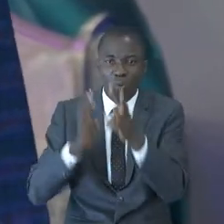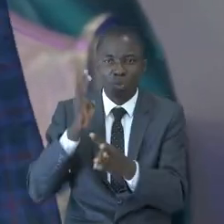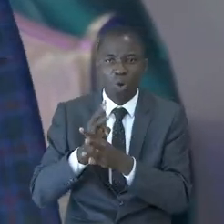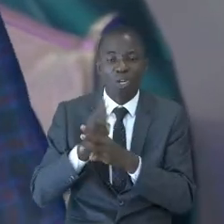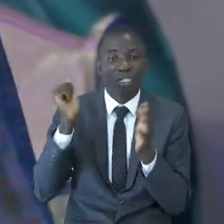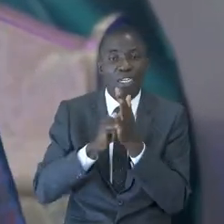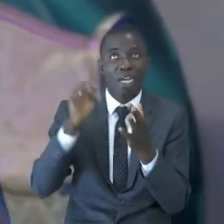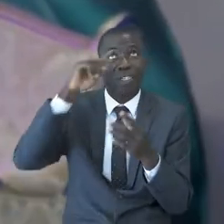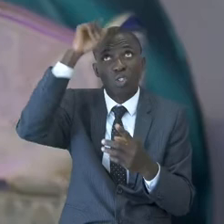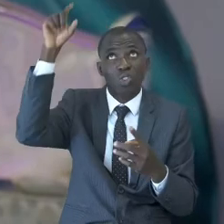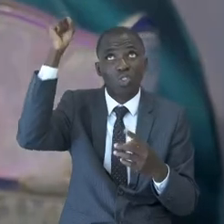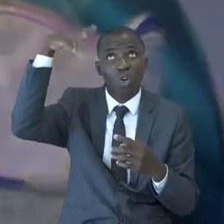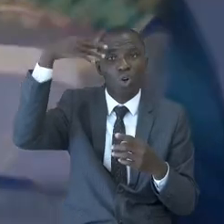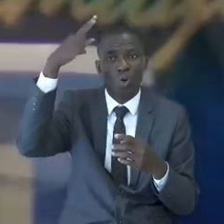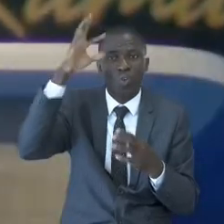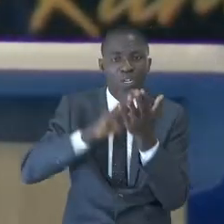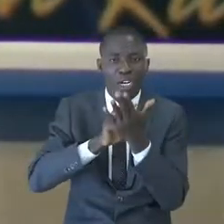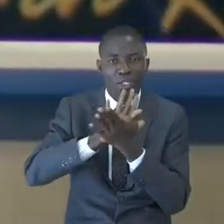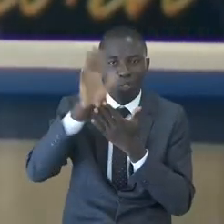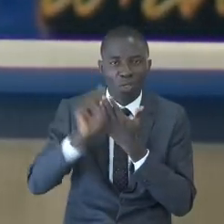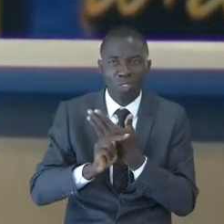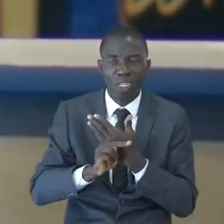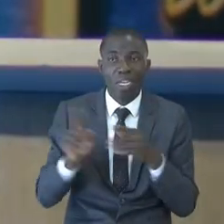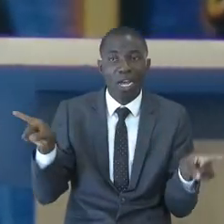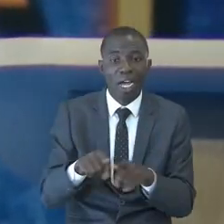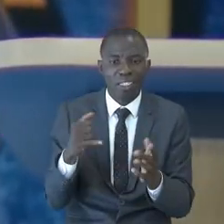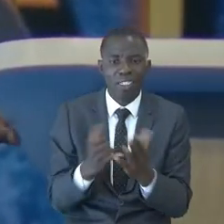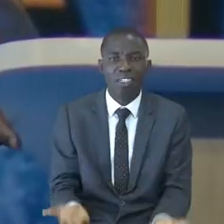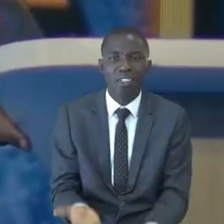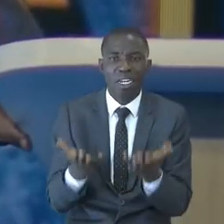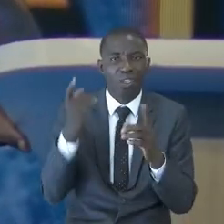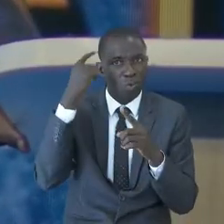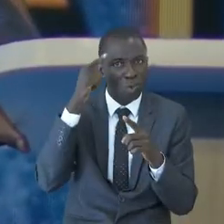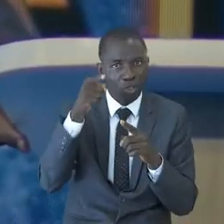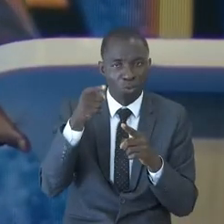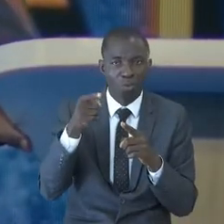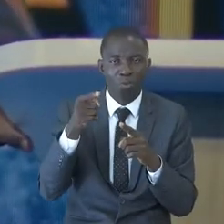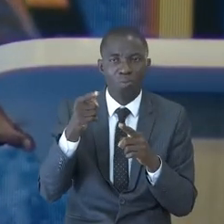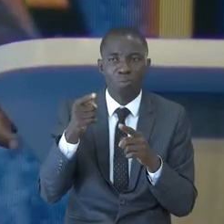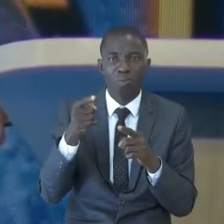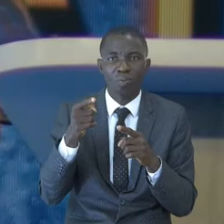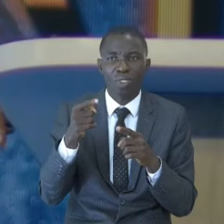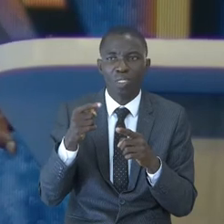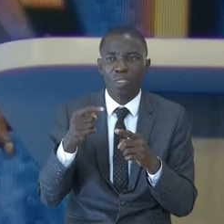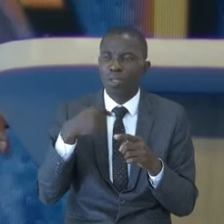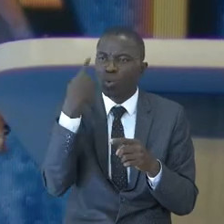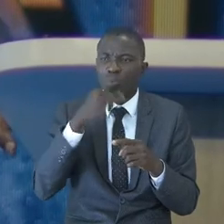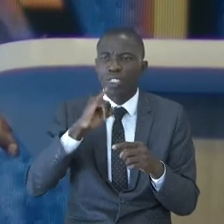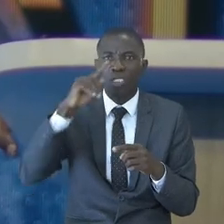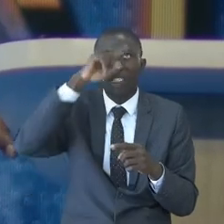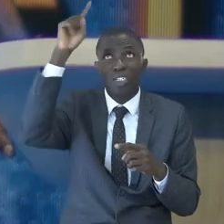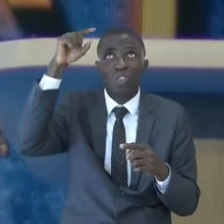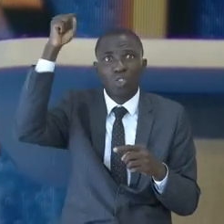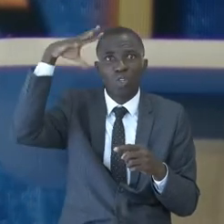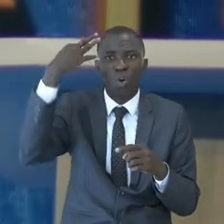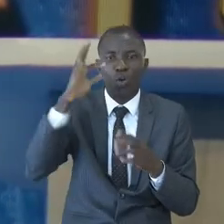of Righteousness tonight, as it rises for you. Who is the Son of Righteousness